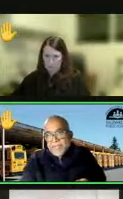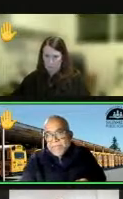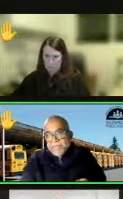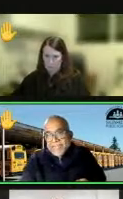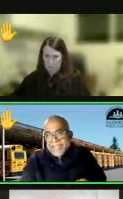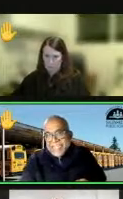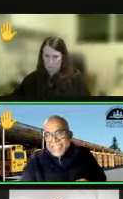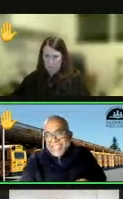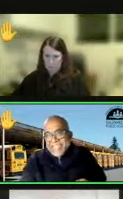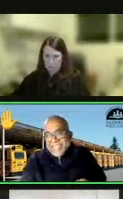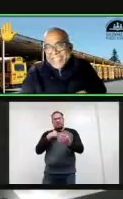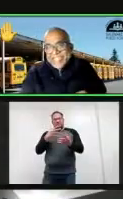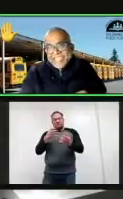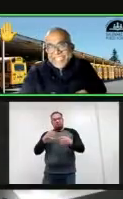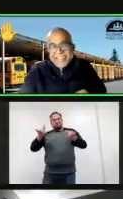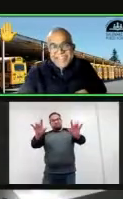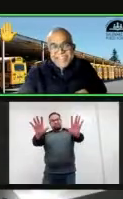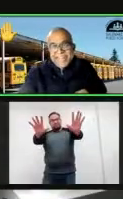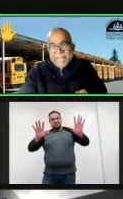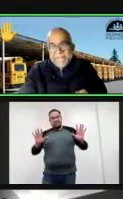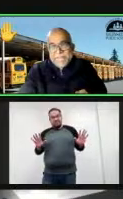throw that number at least.